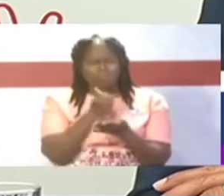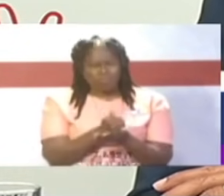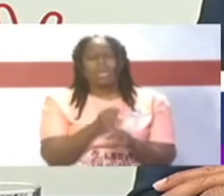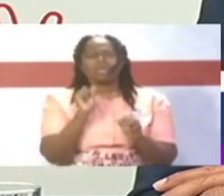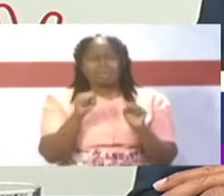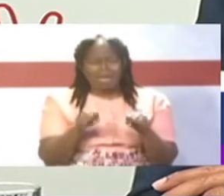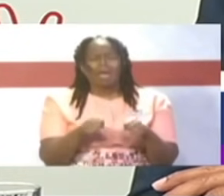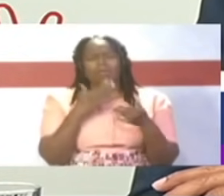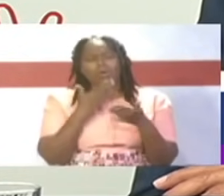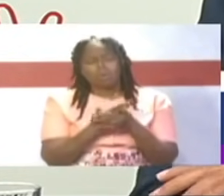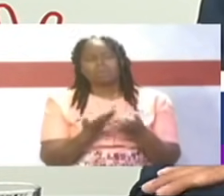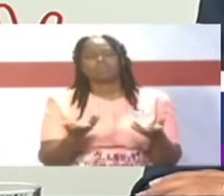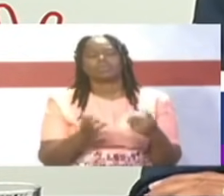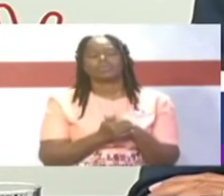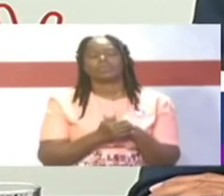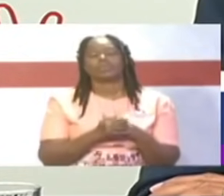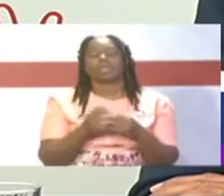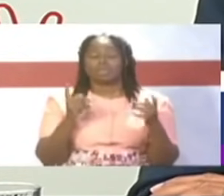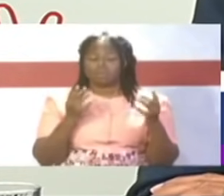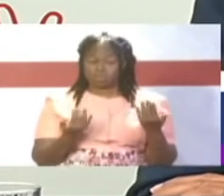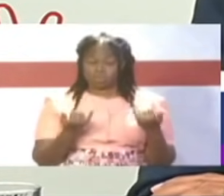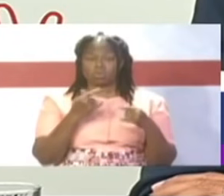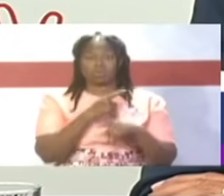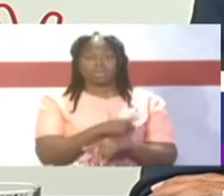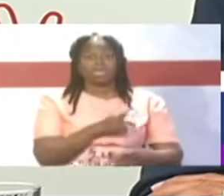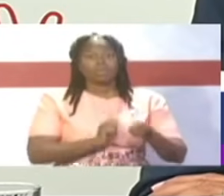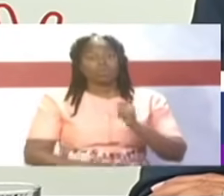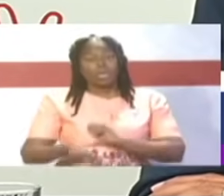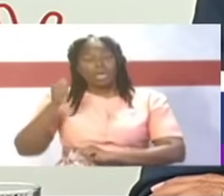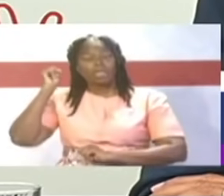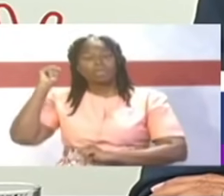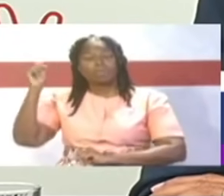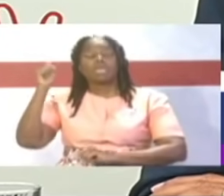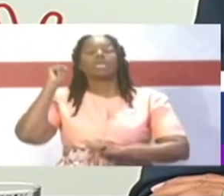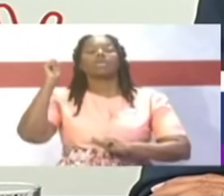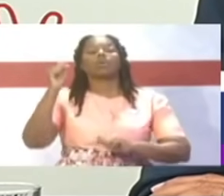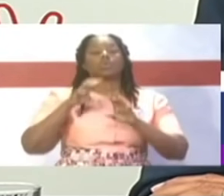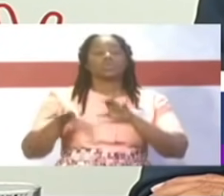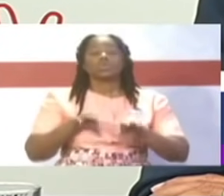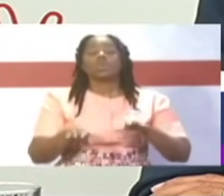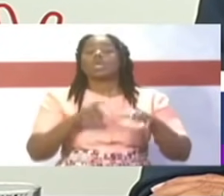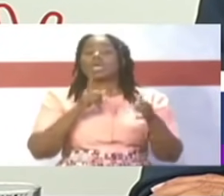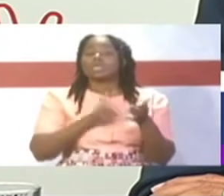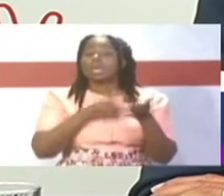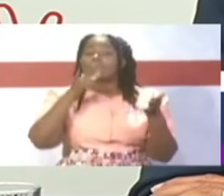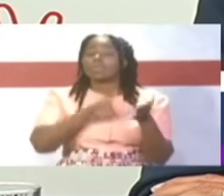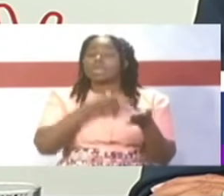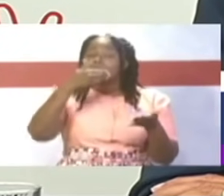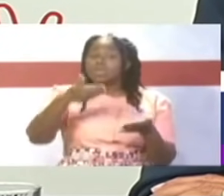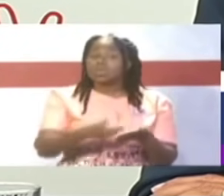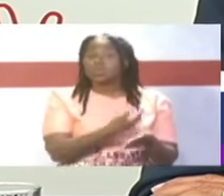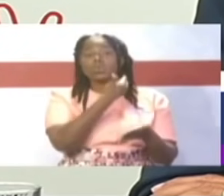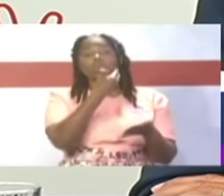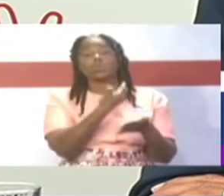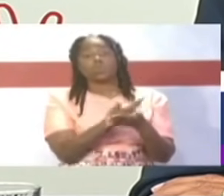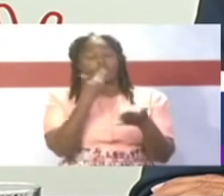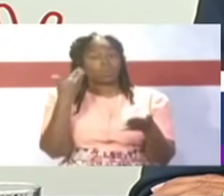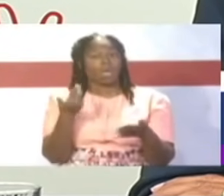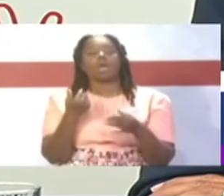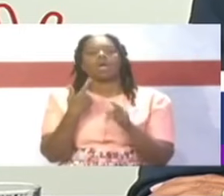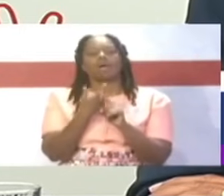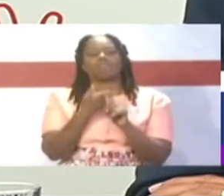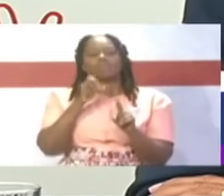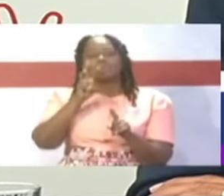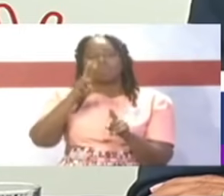huge, but responsible step based on WHO evidence as part of our